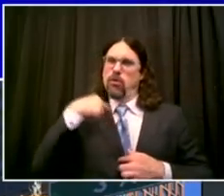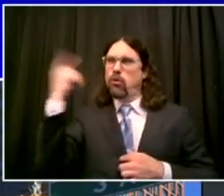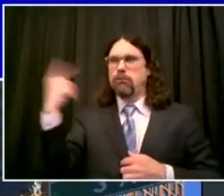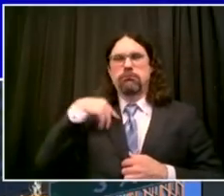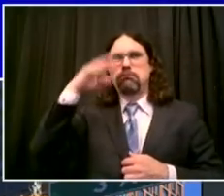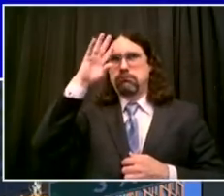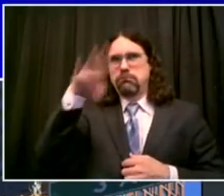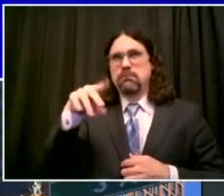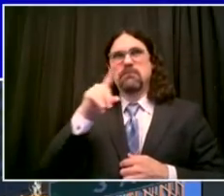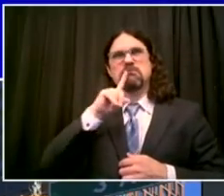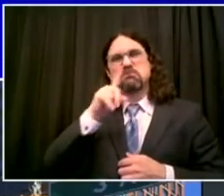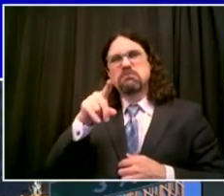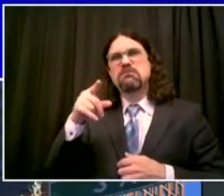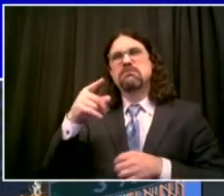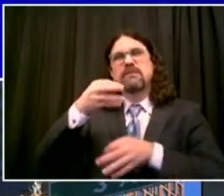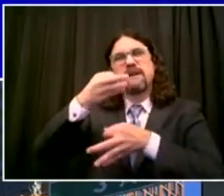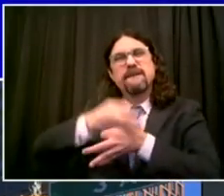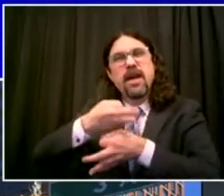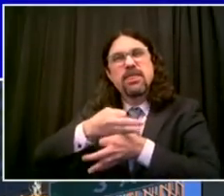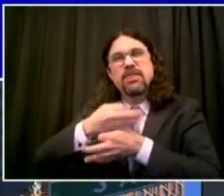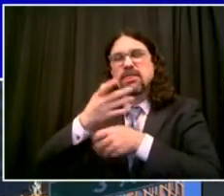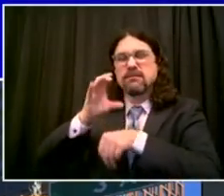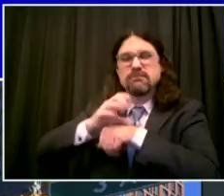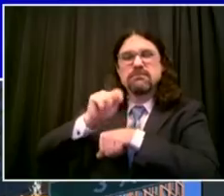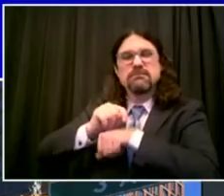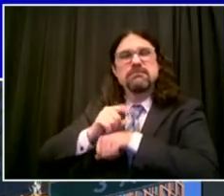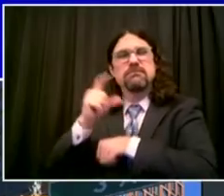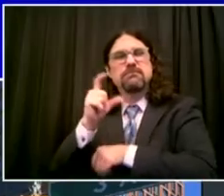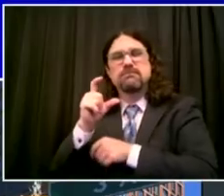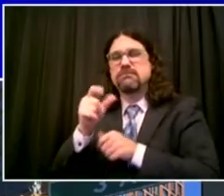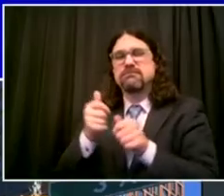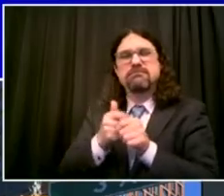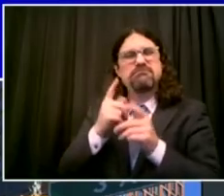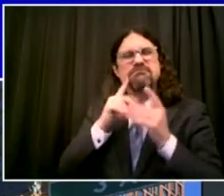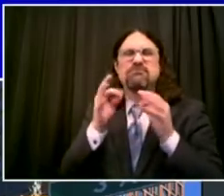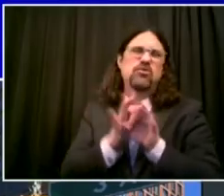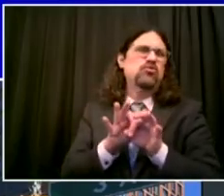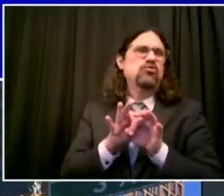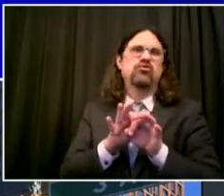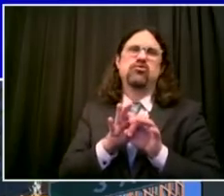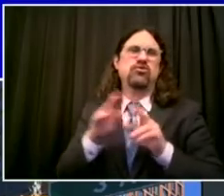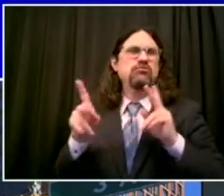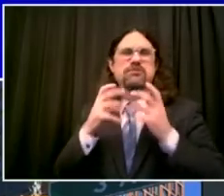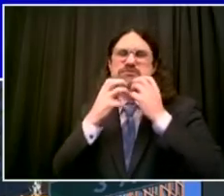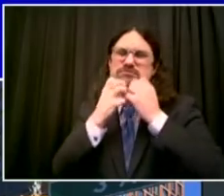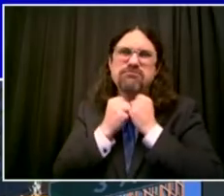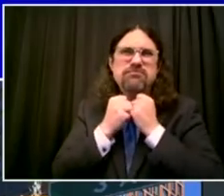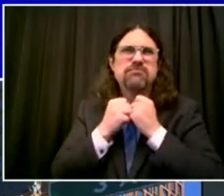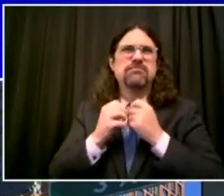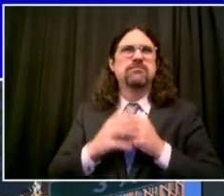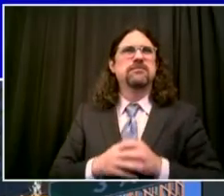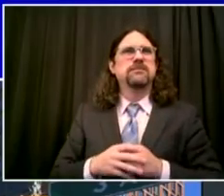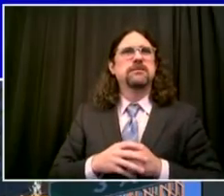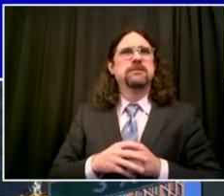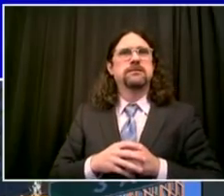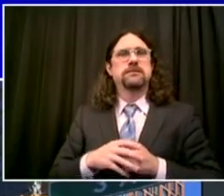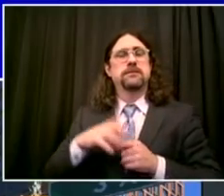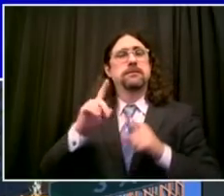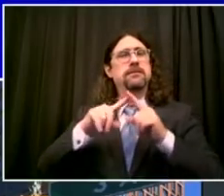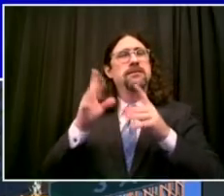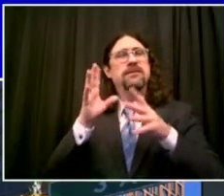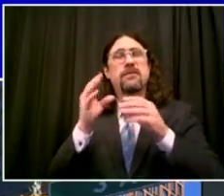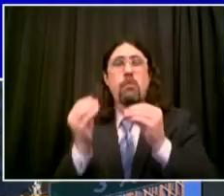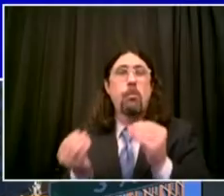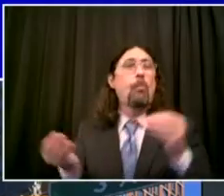congregation knows their job is to protect their people. So what I've heard from faith leaders over these